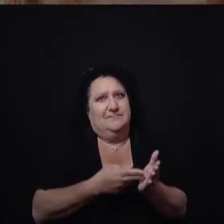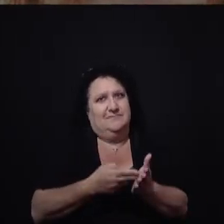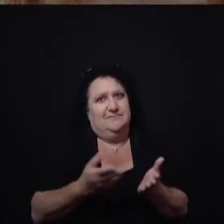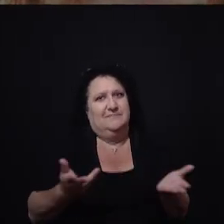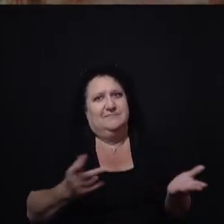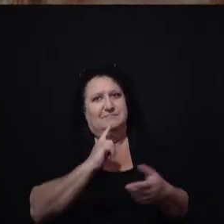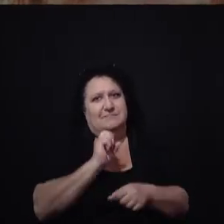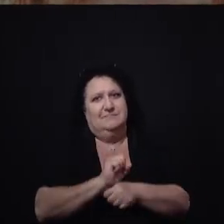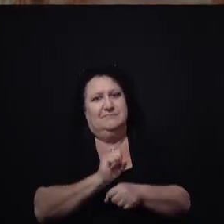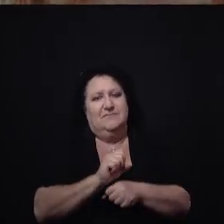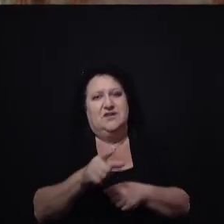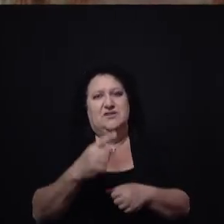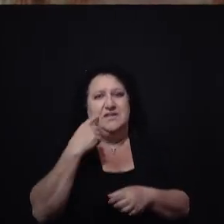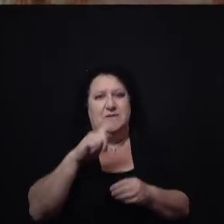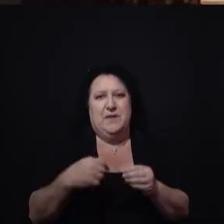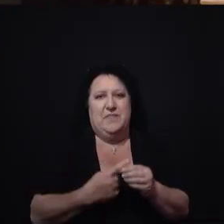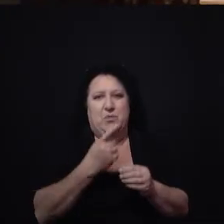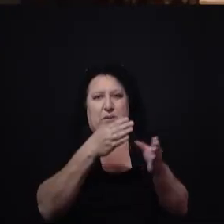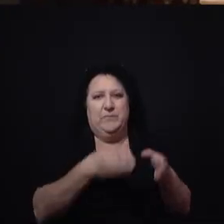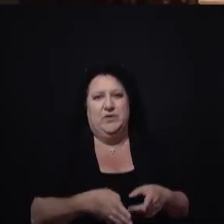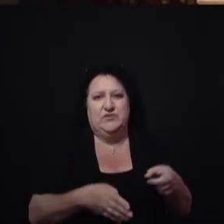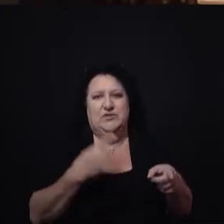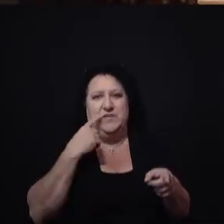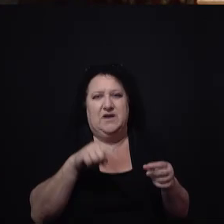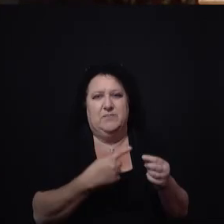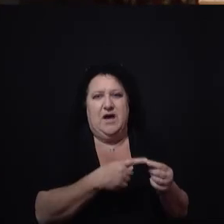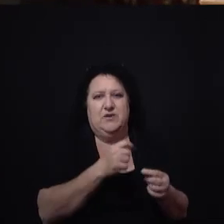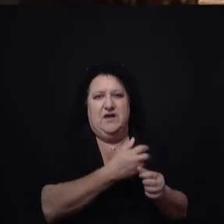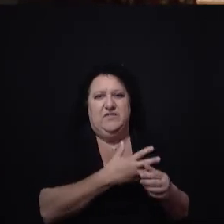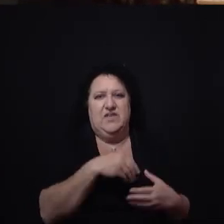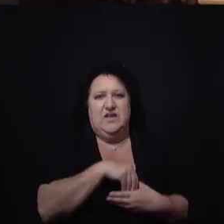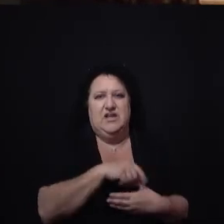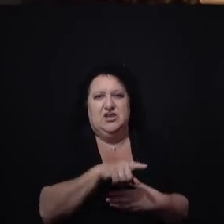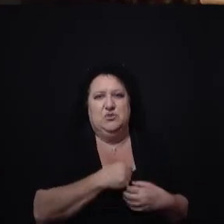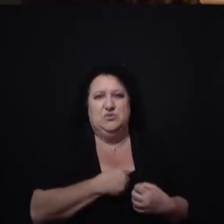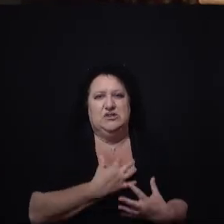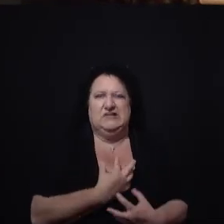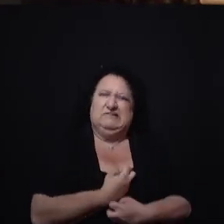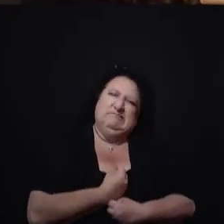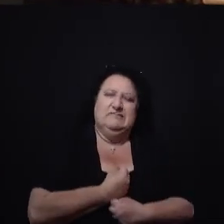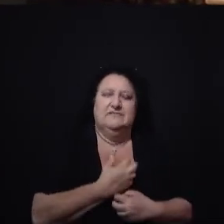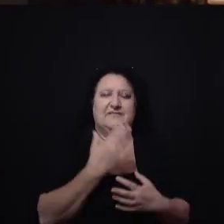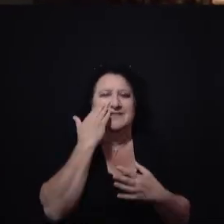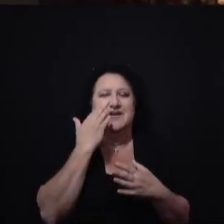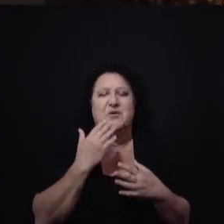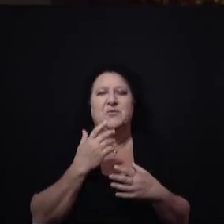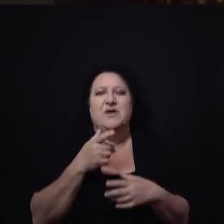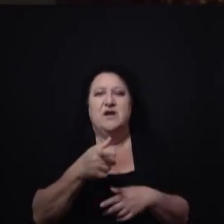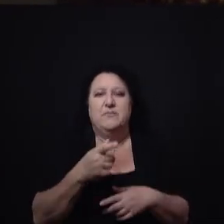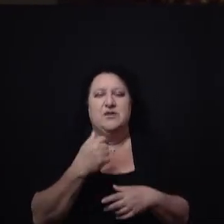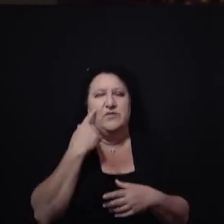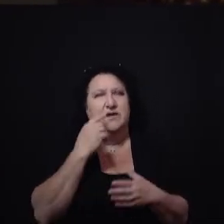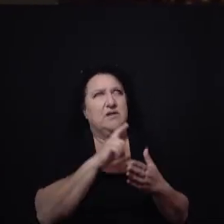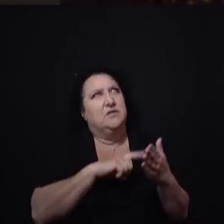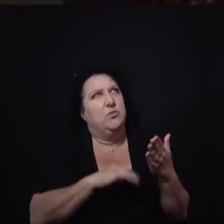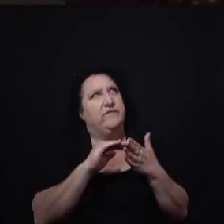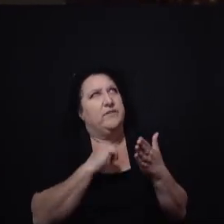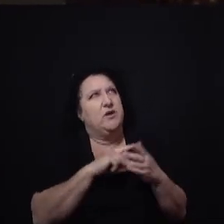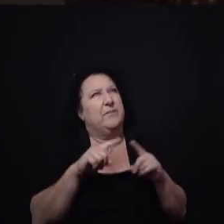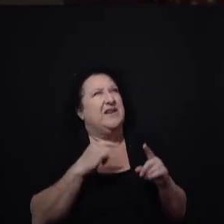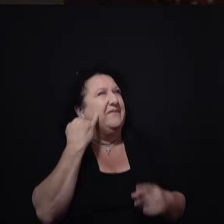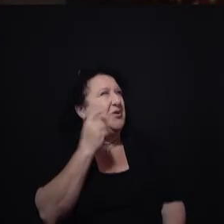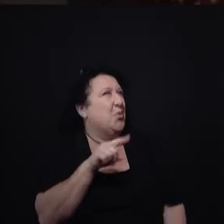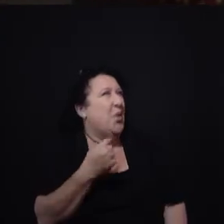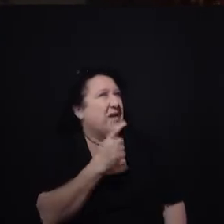everything inside you just clench. And you're like, Lord, forgive me, but if you only understood what that person did, if you